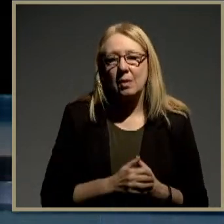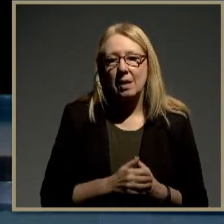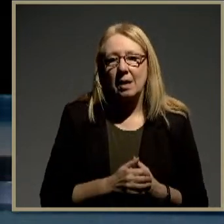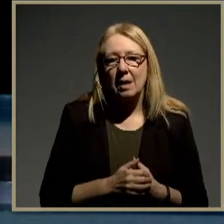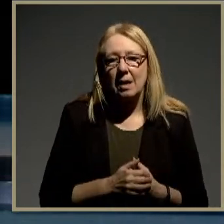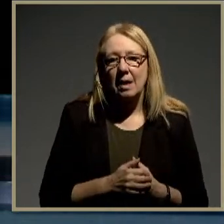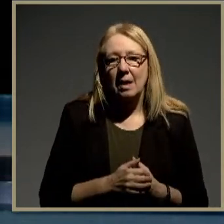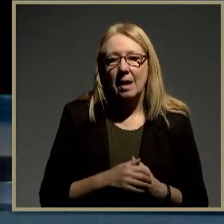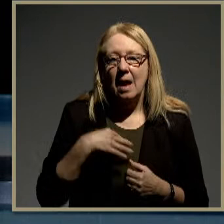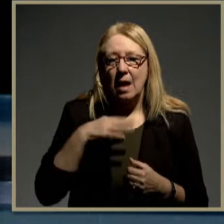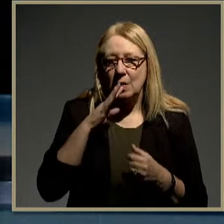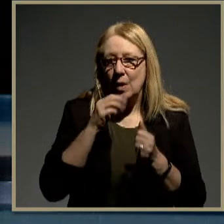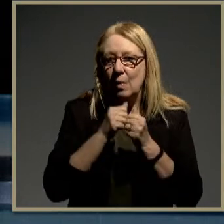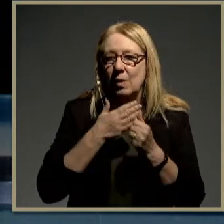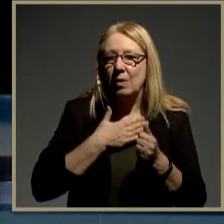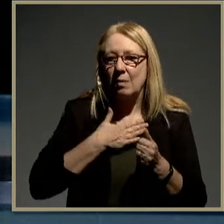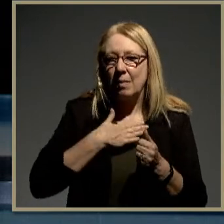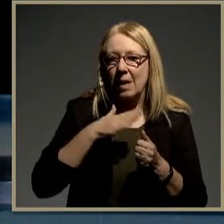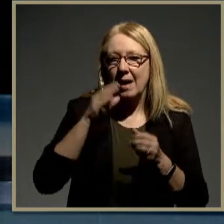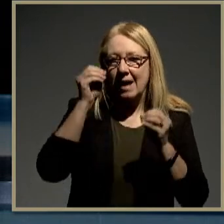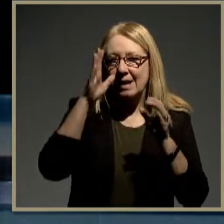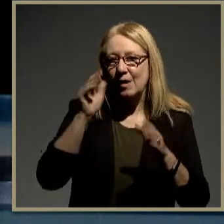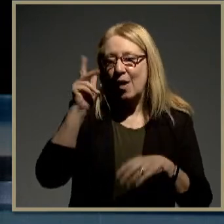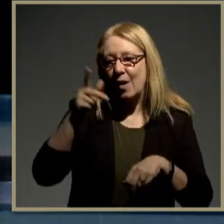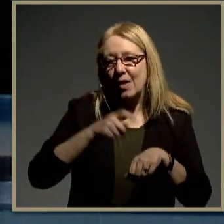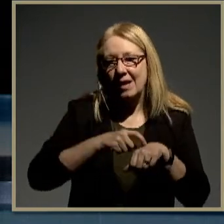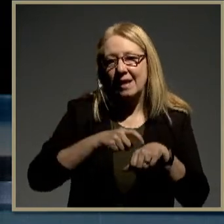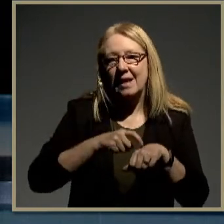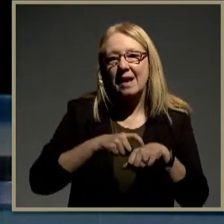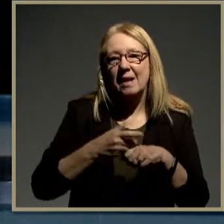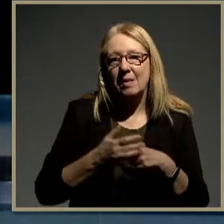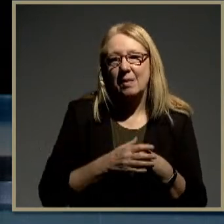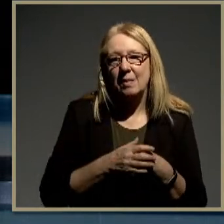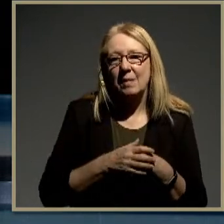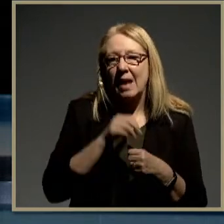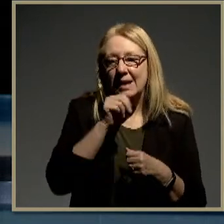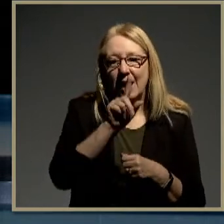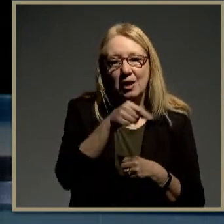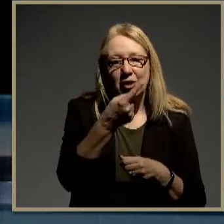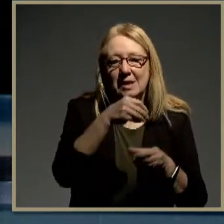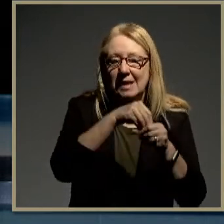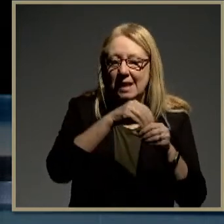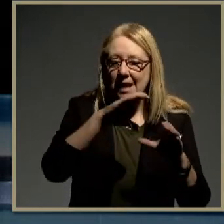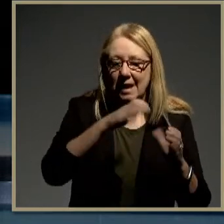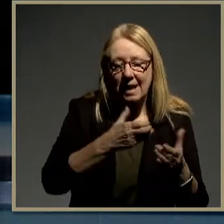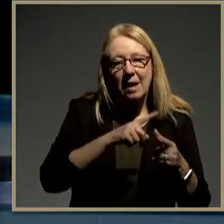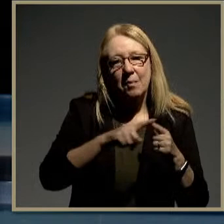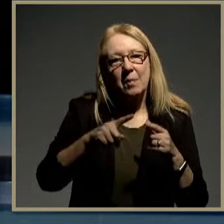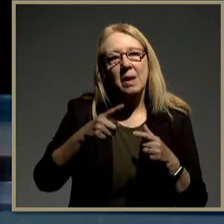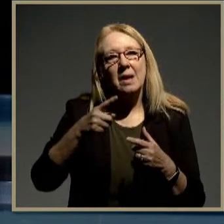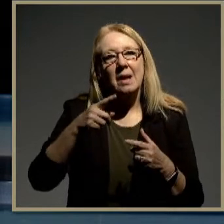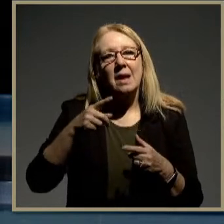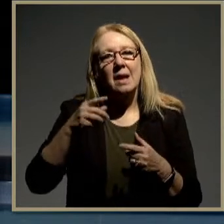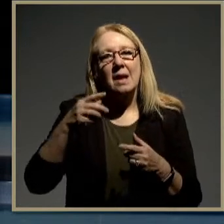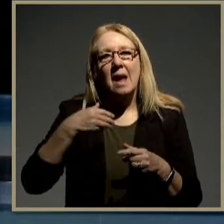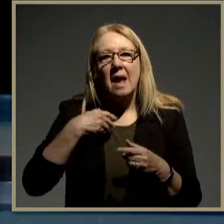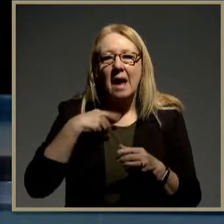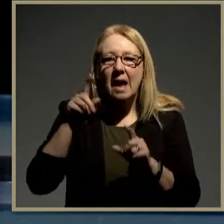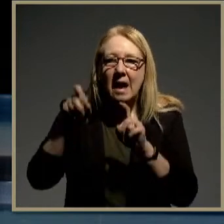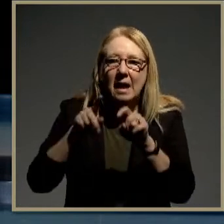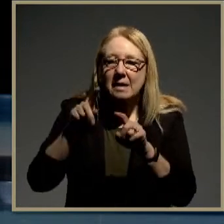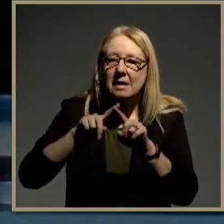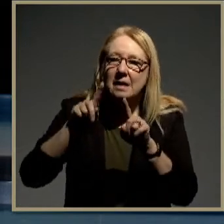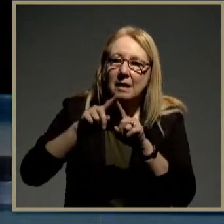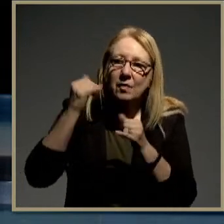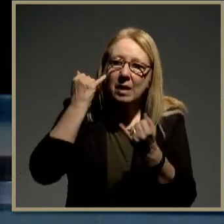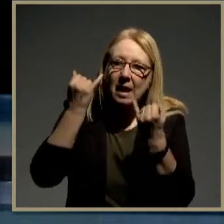And I talked to them a lot, like just went to their office hours a lot and talked about not just the class I was in, but also just different career options in the field of exercise